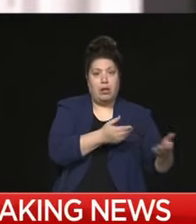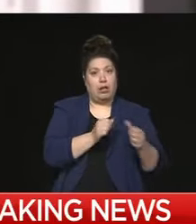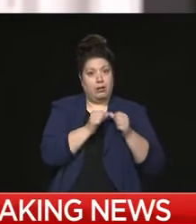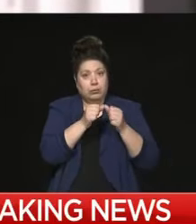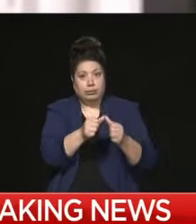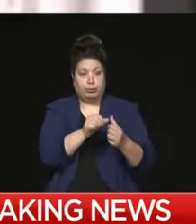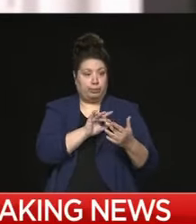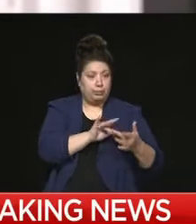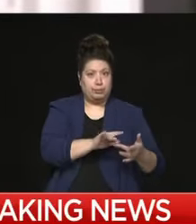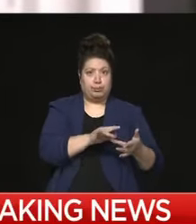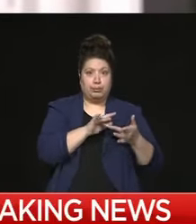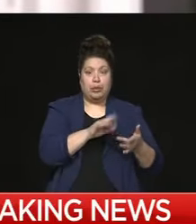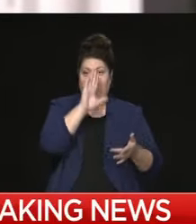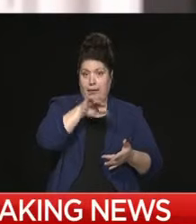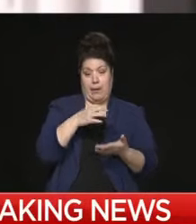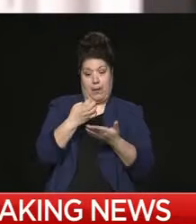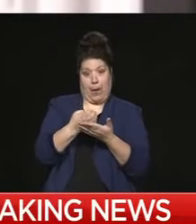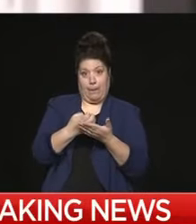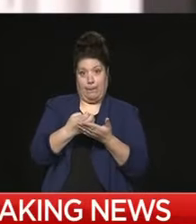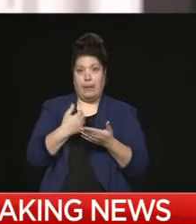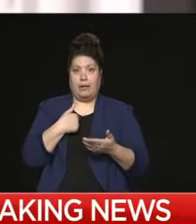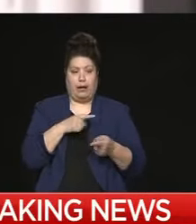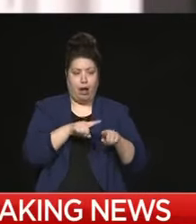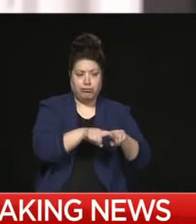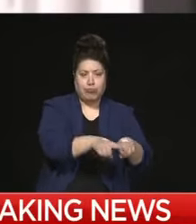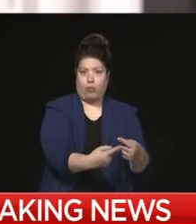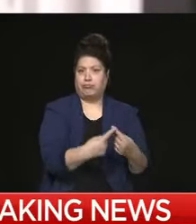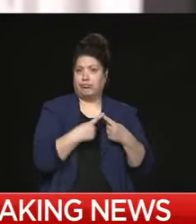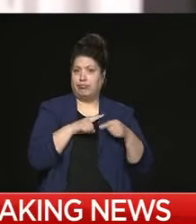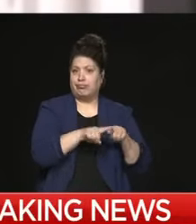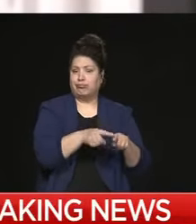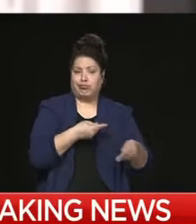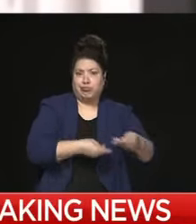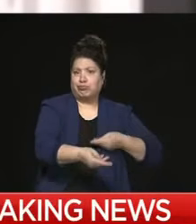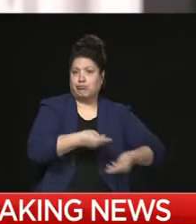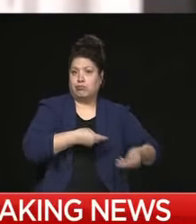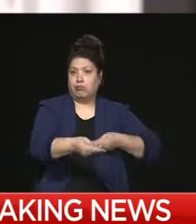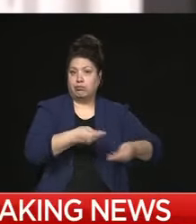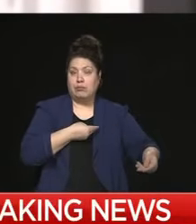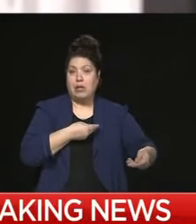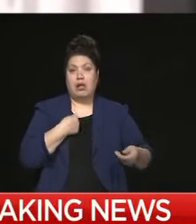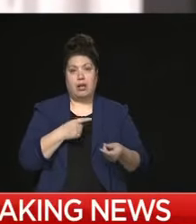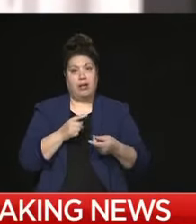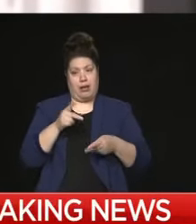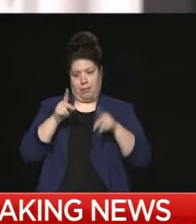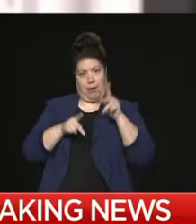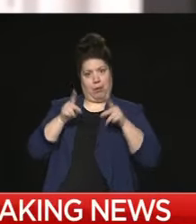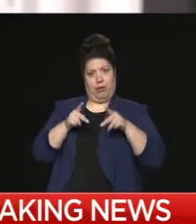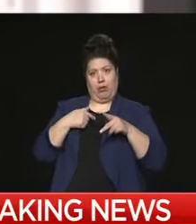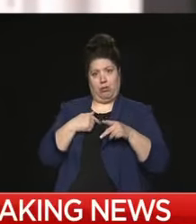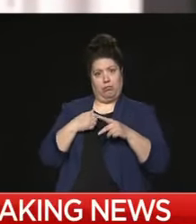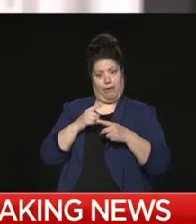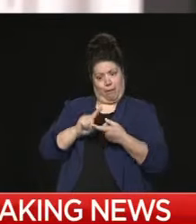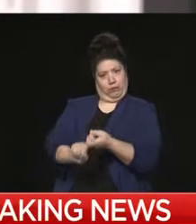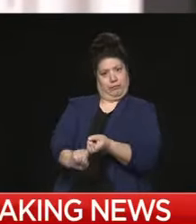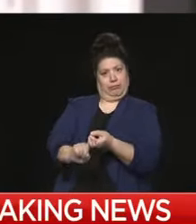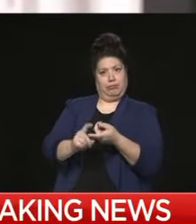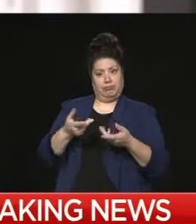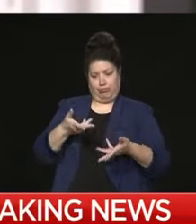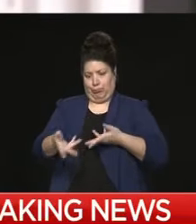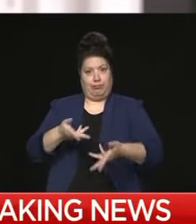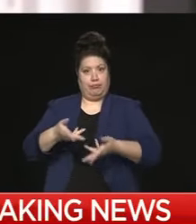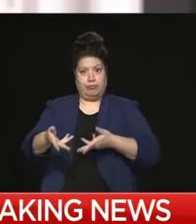integrated economic relationship and a close people-to-people friendship within our countries that allowed